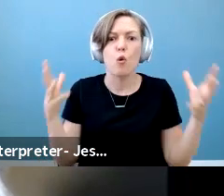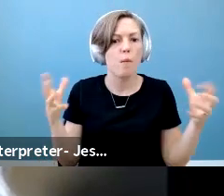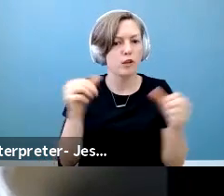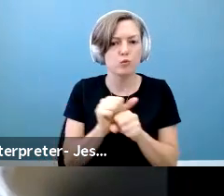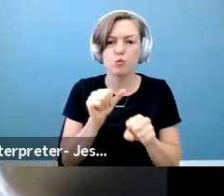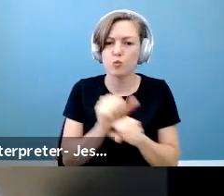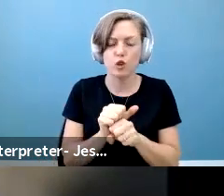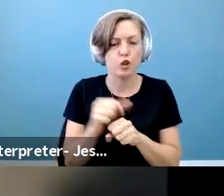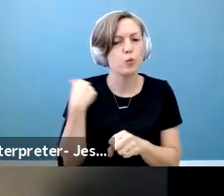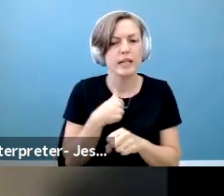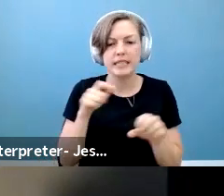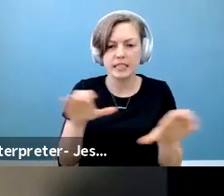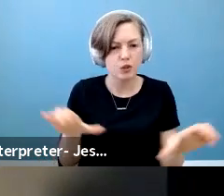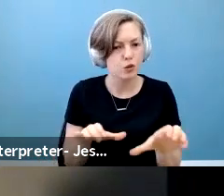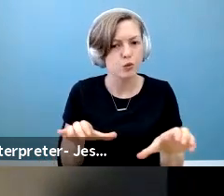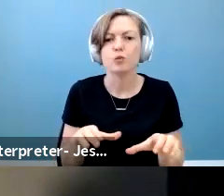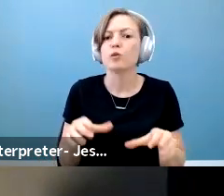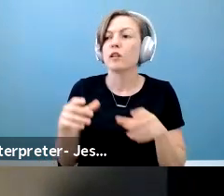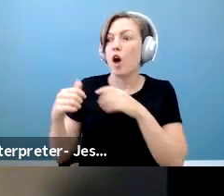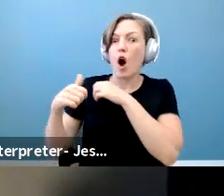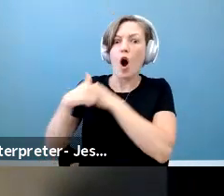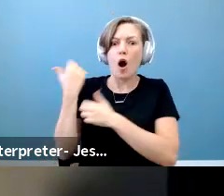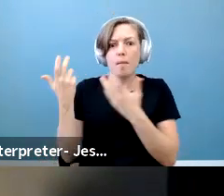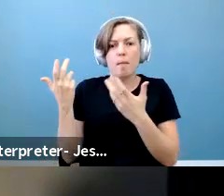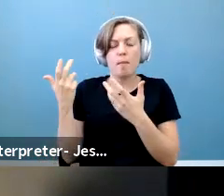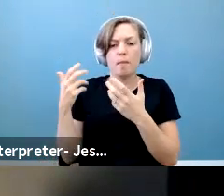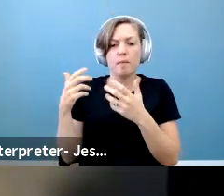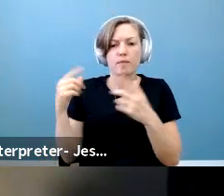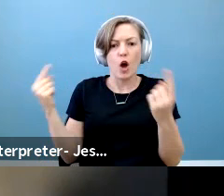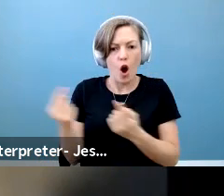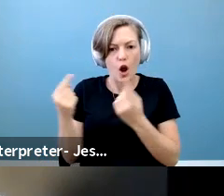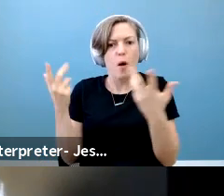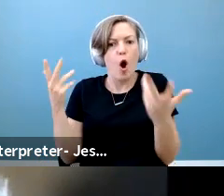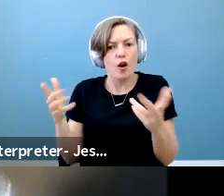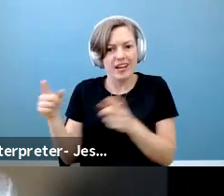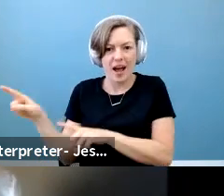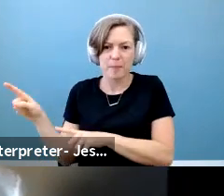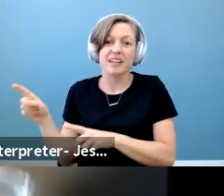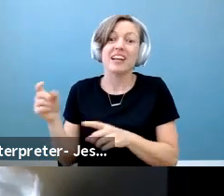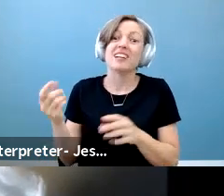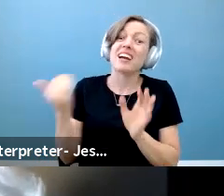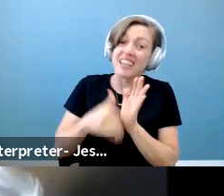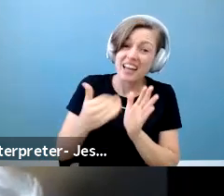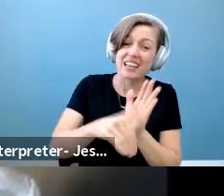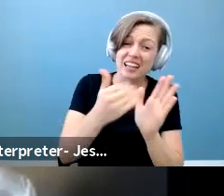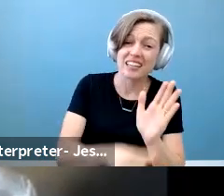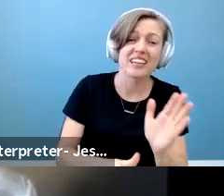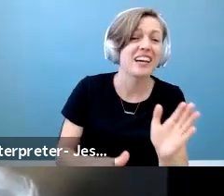And often, you know, what we think of as common mistakes make it quite a bit worse.